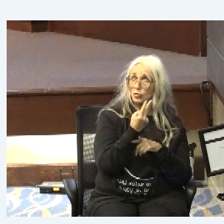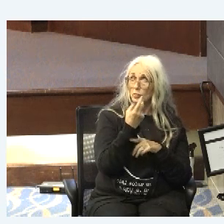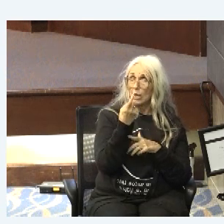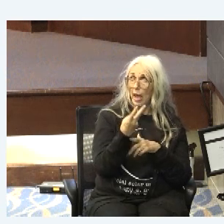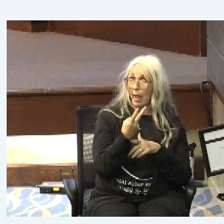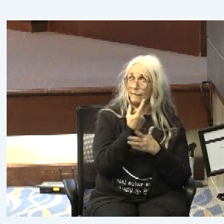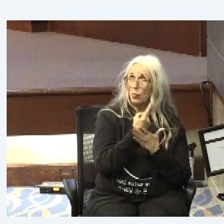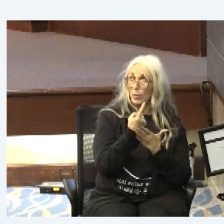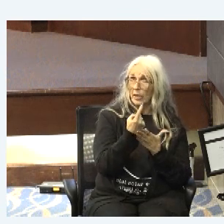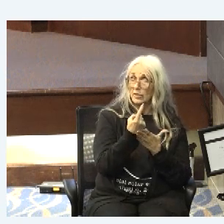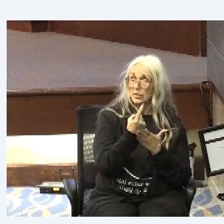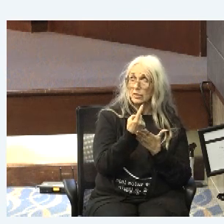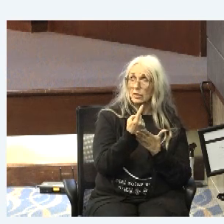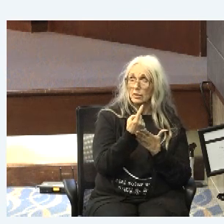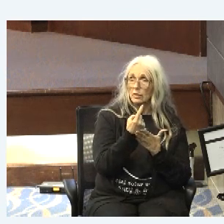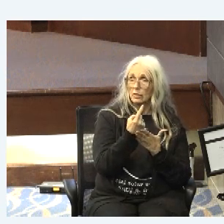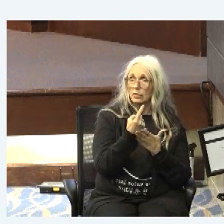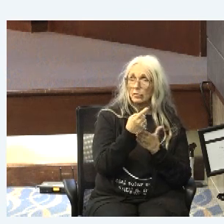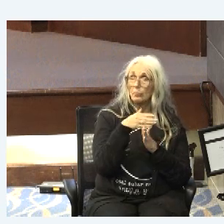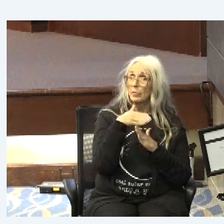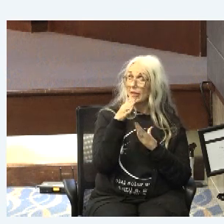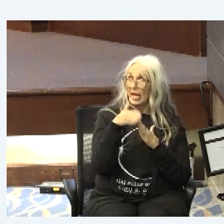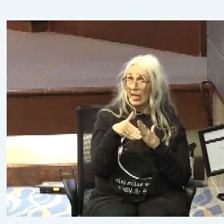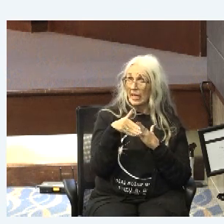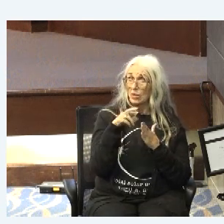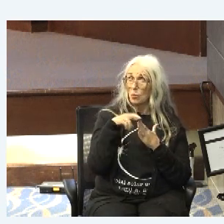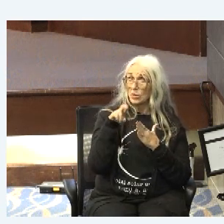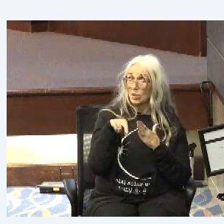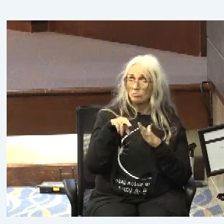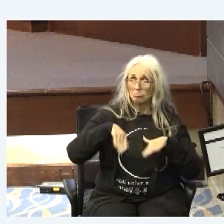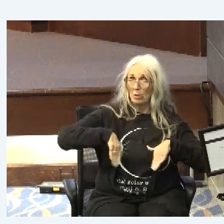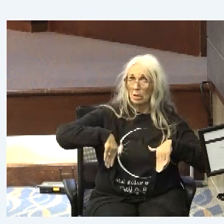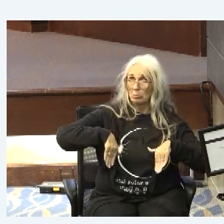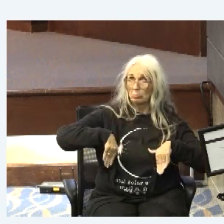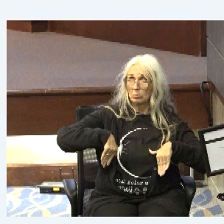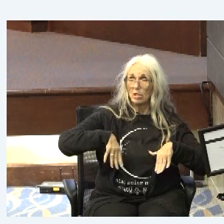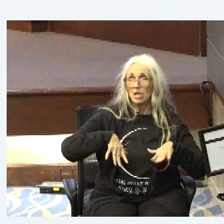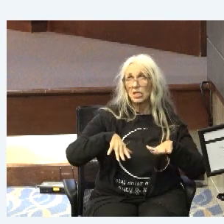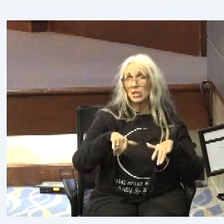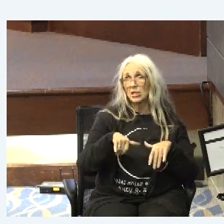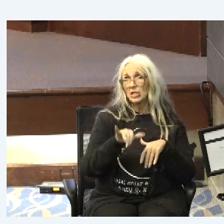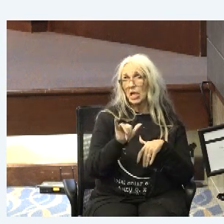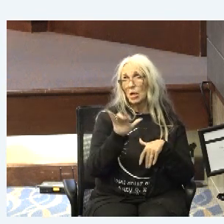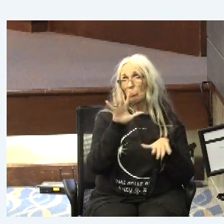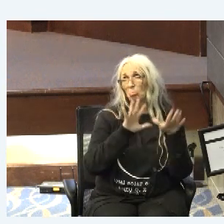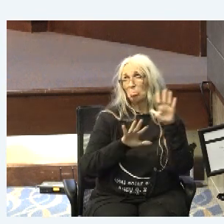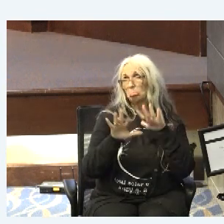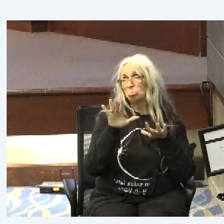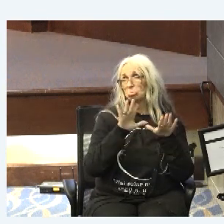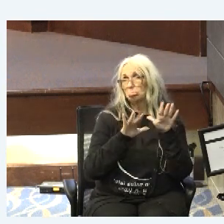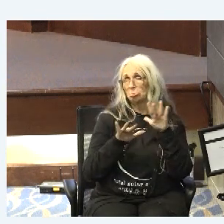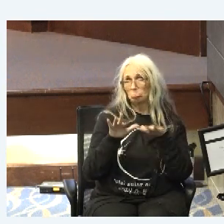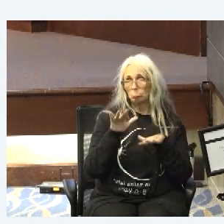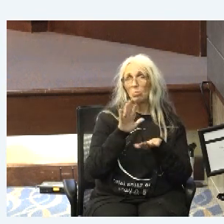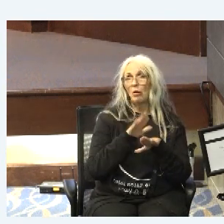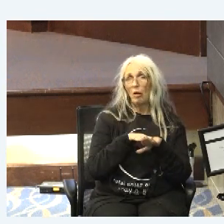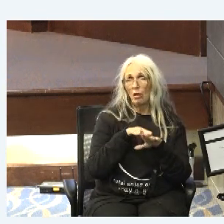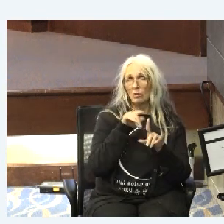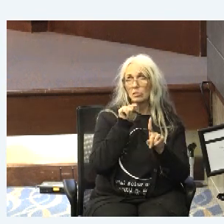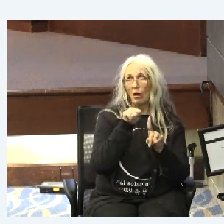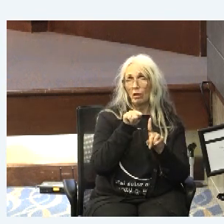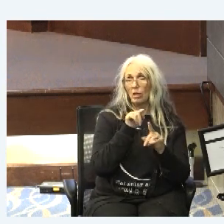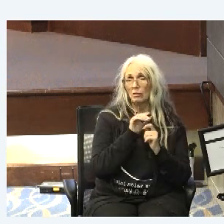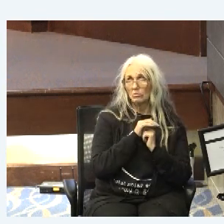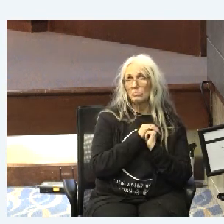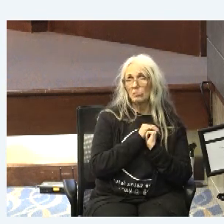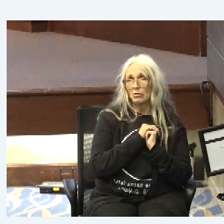2.5 weeks, the end result has not. Still projected to be on track,